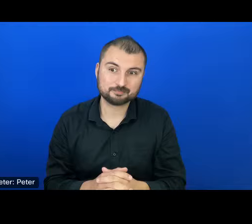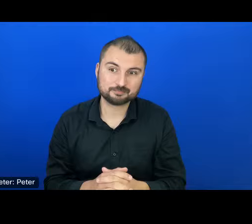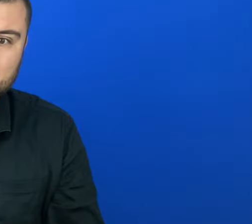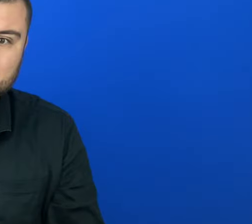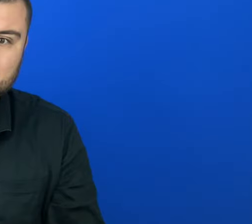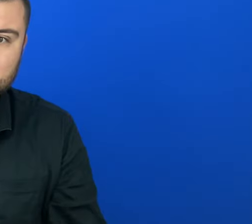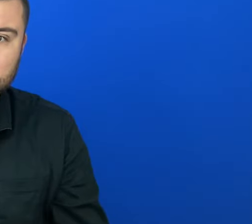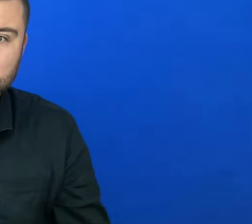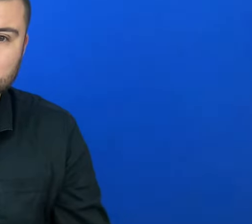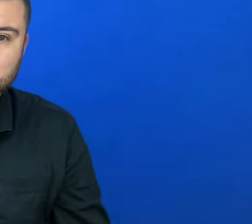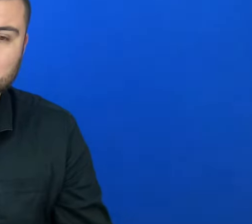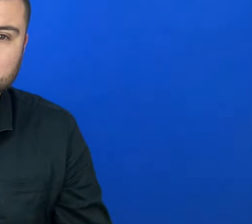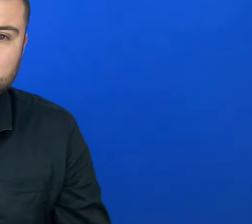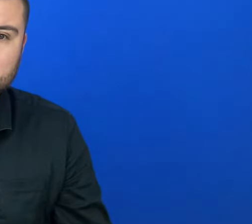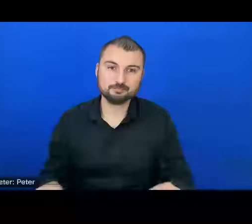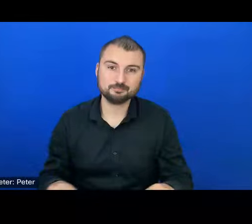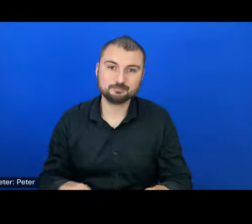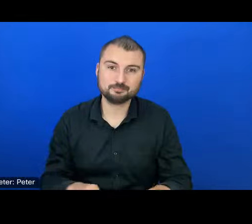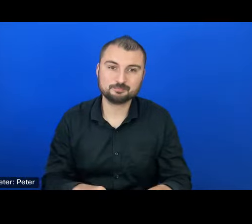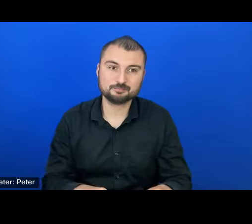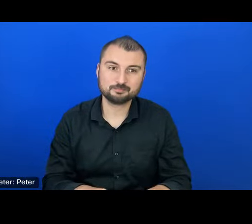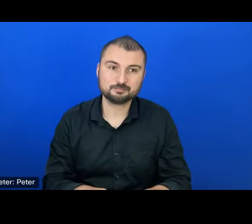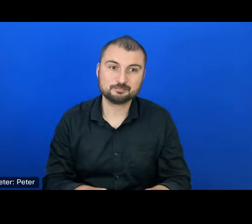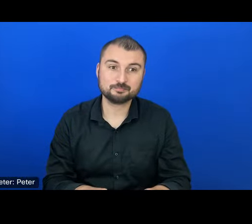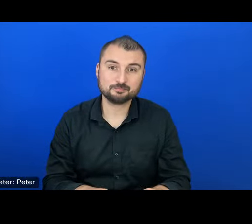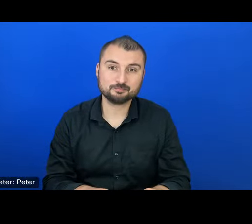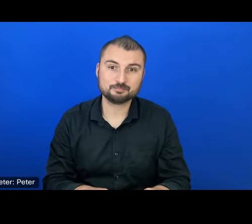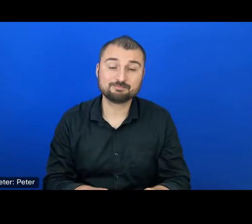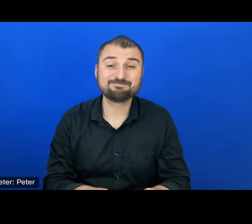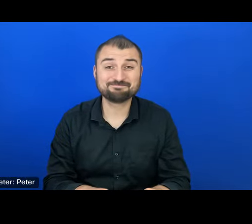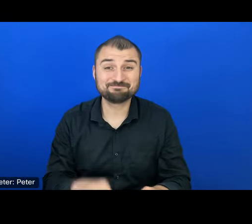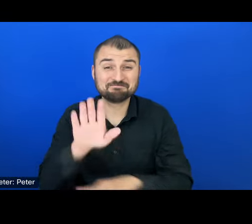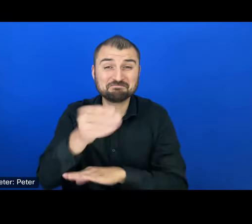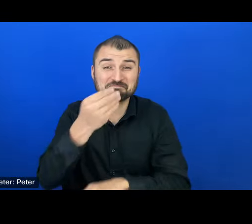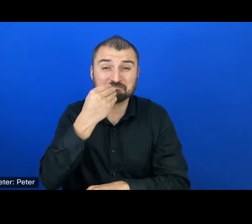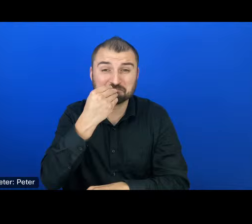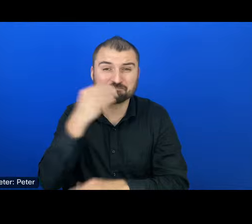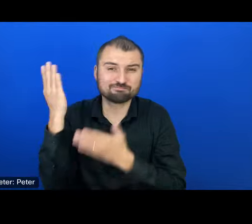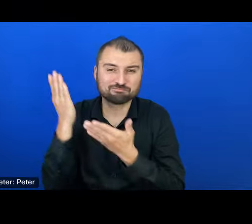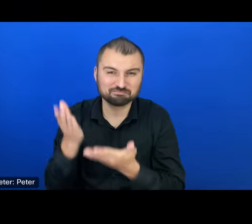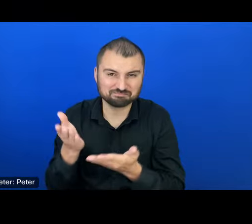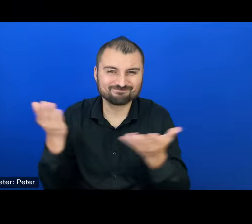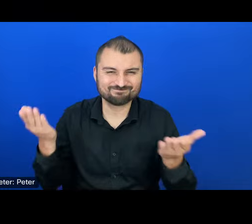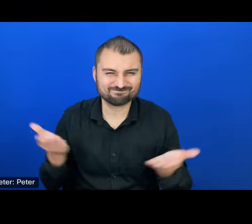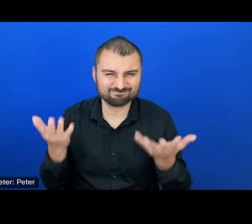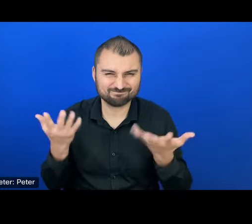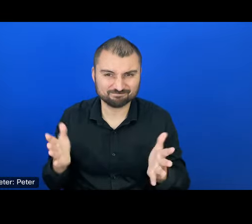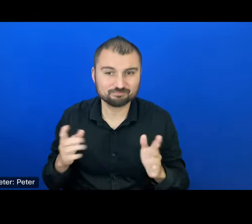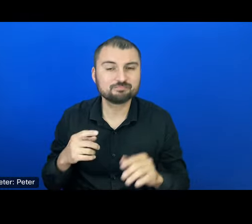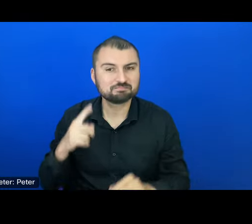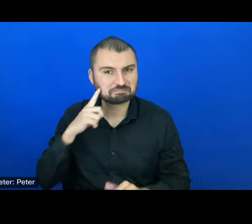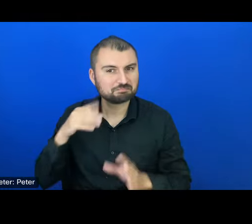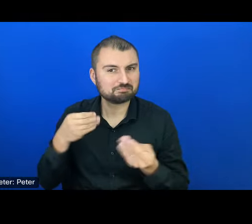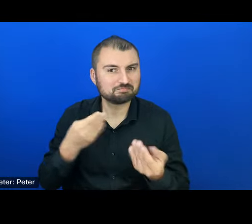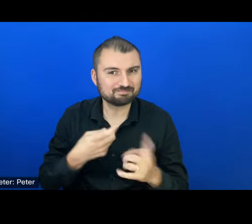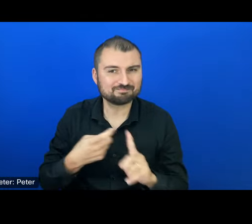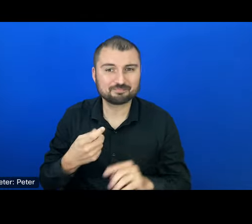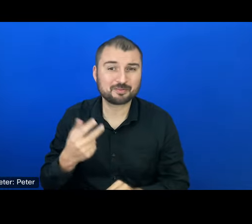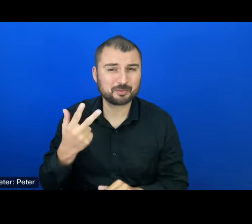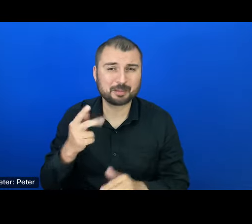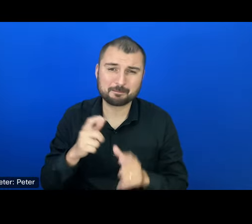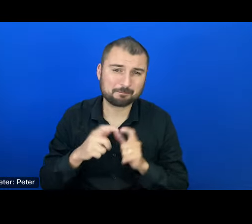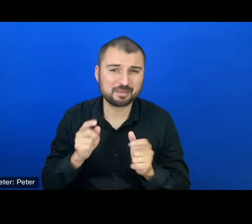Yeah. No, lunch is here. Looks like it's being provided by the 3 big